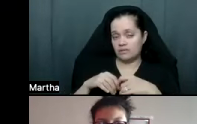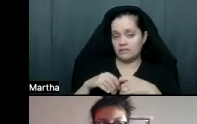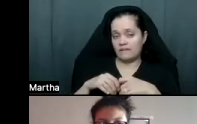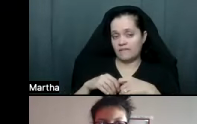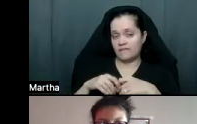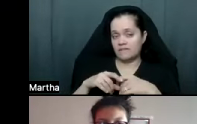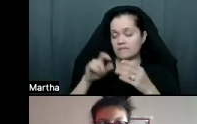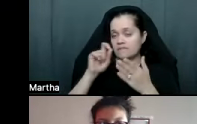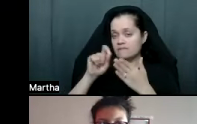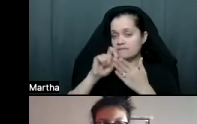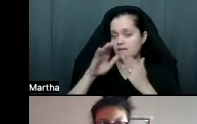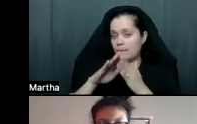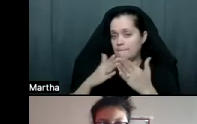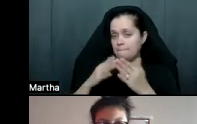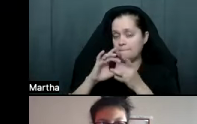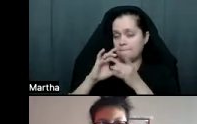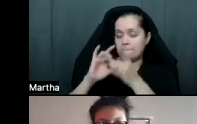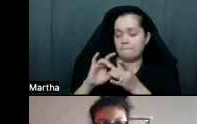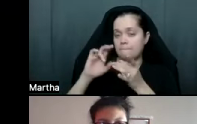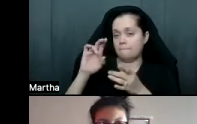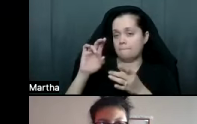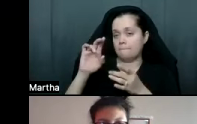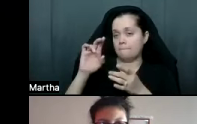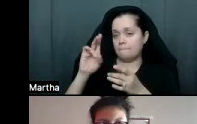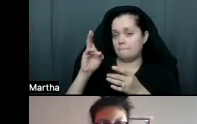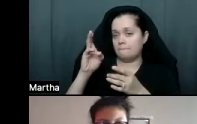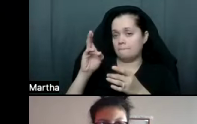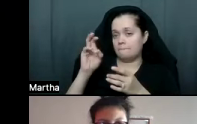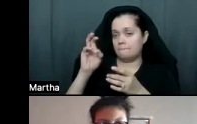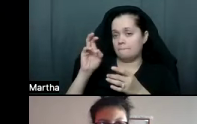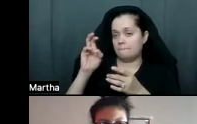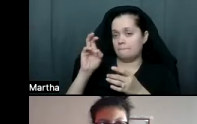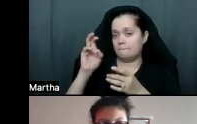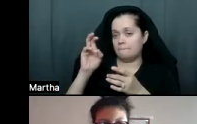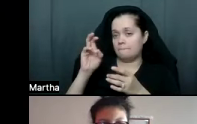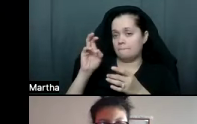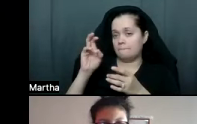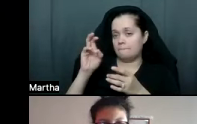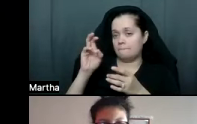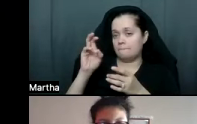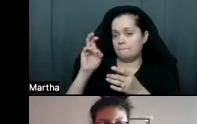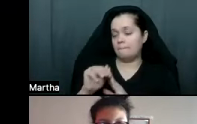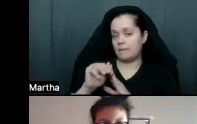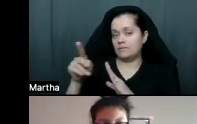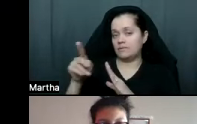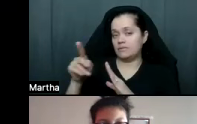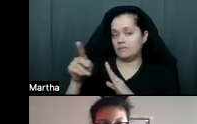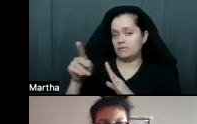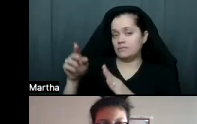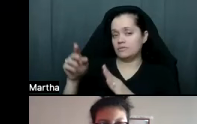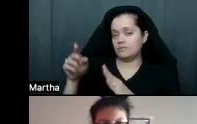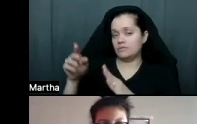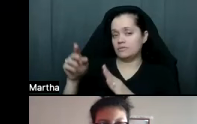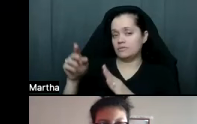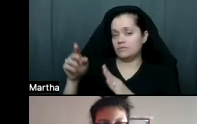book about urban models, and he designed one model that he thinks is distinctive